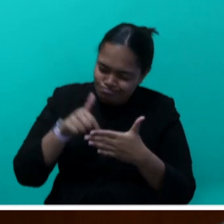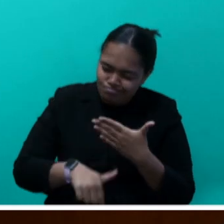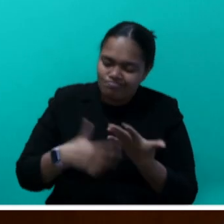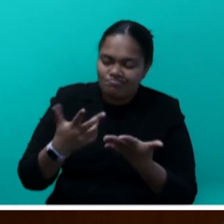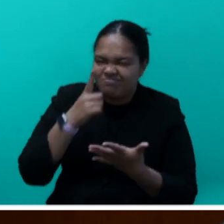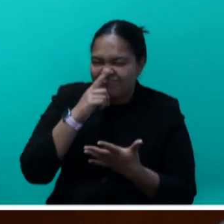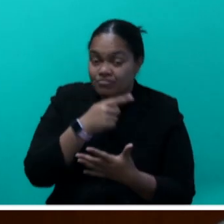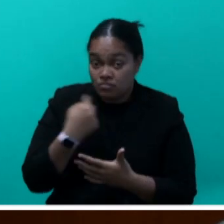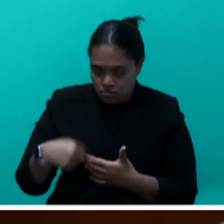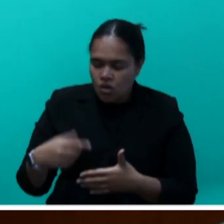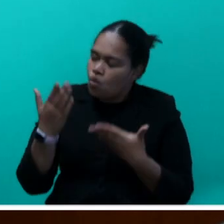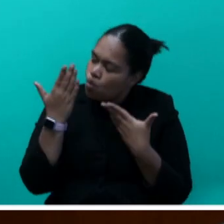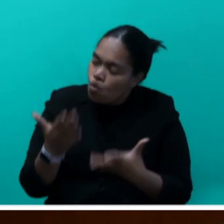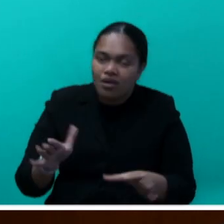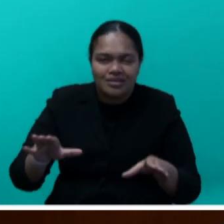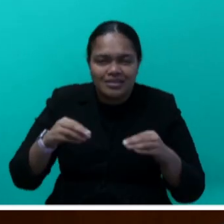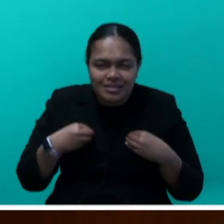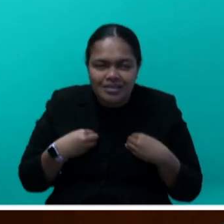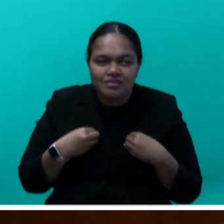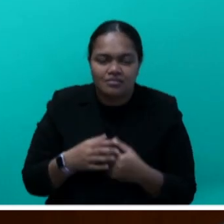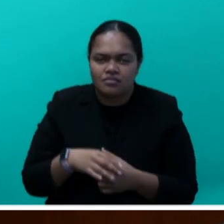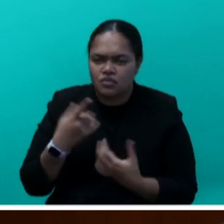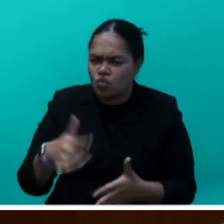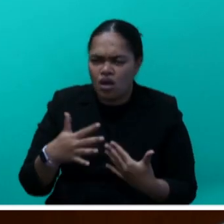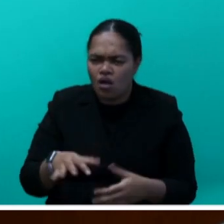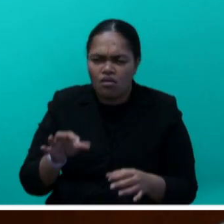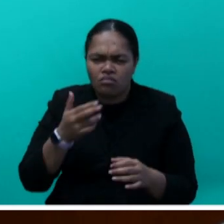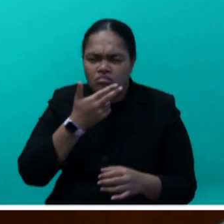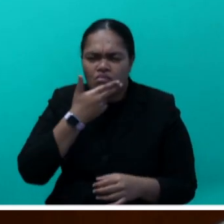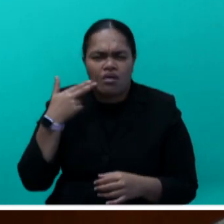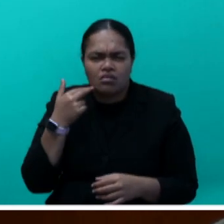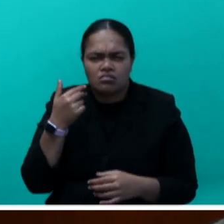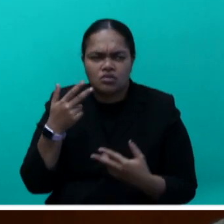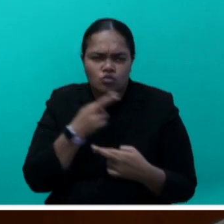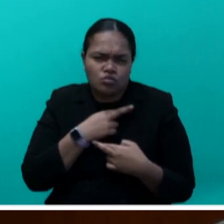was honored to accept their very gracious invitation